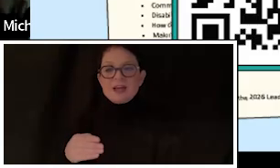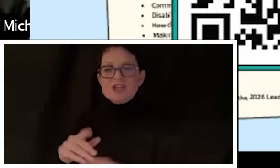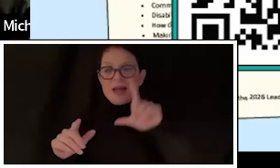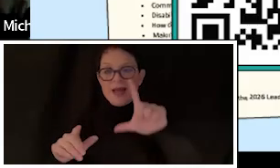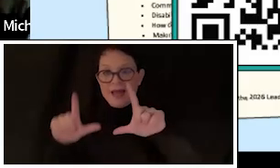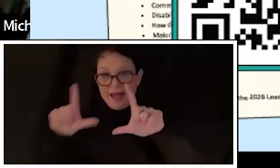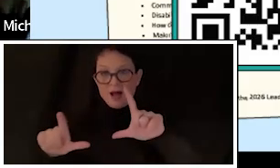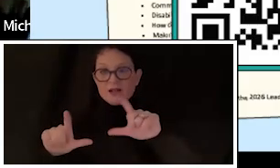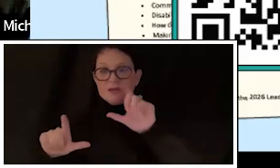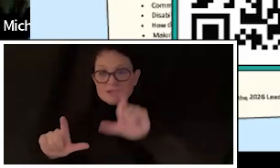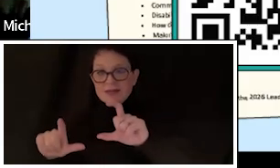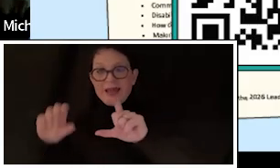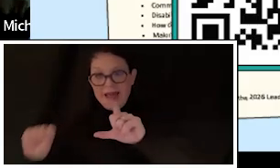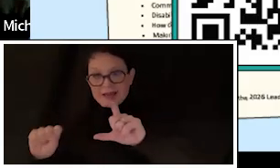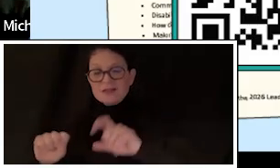www.tinyurl.com/L